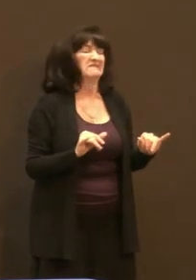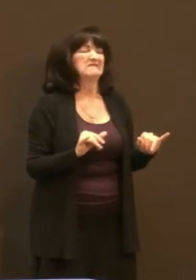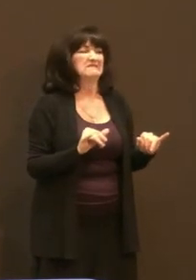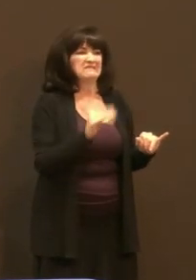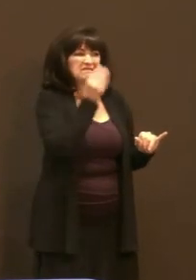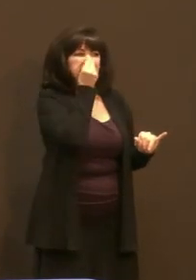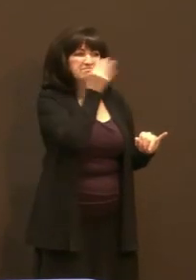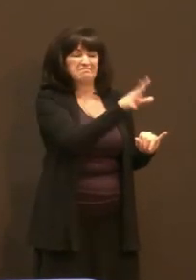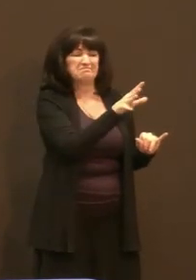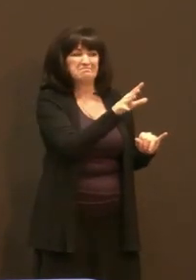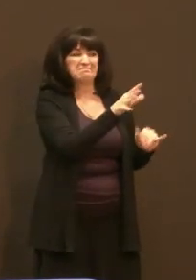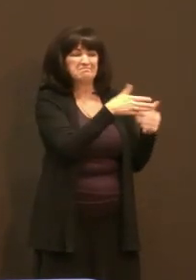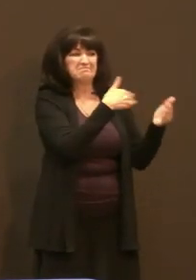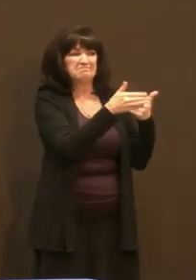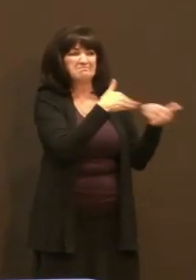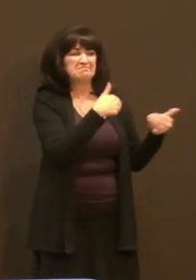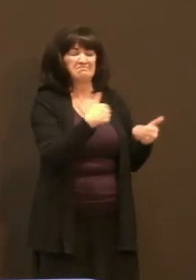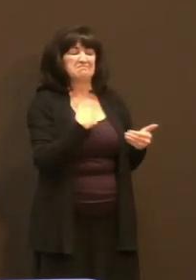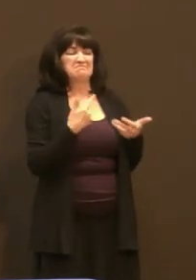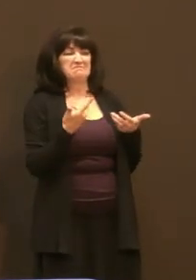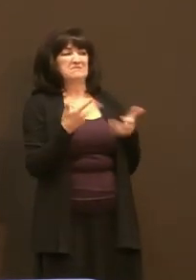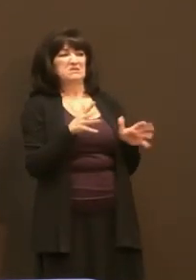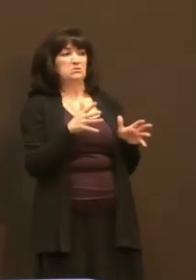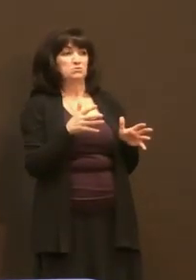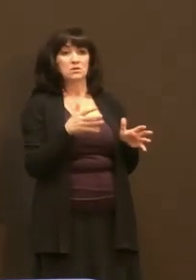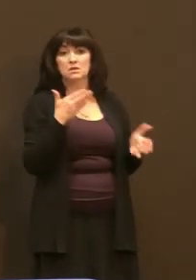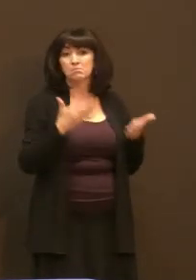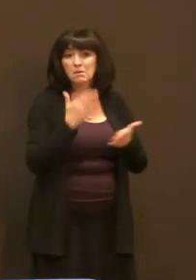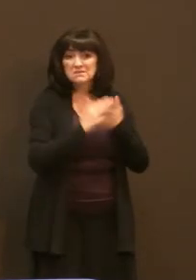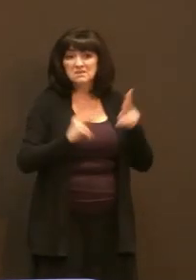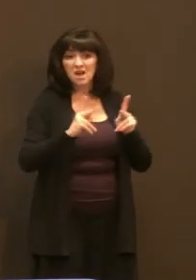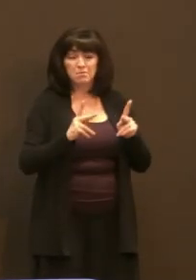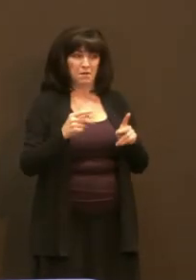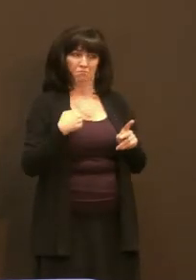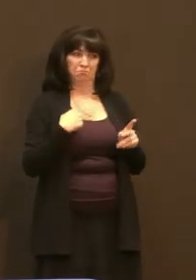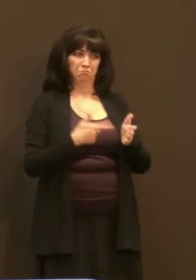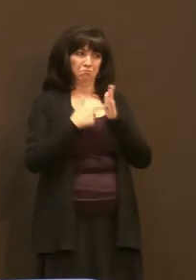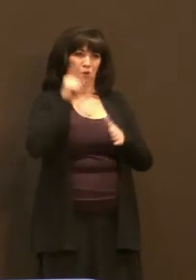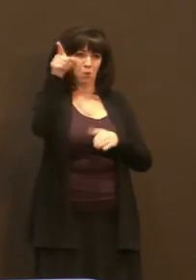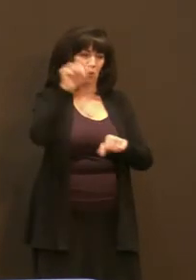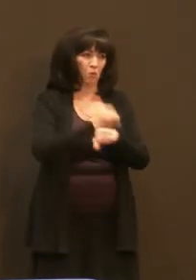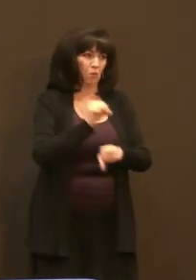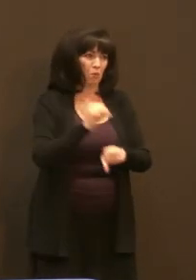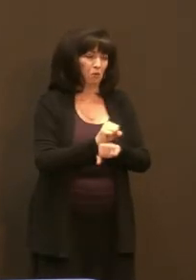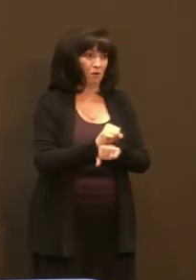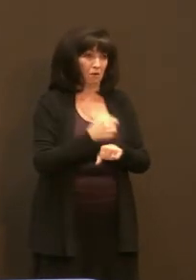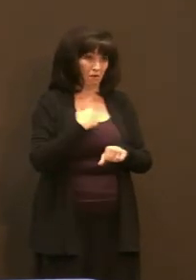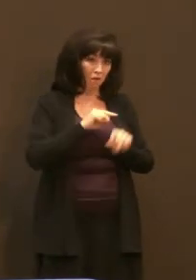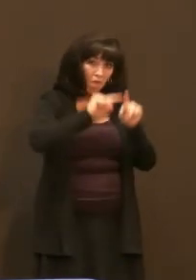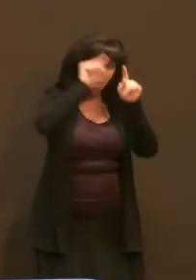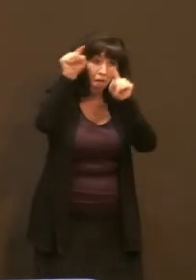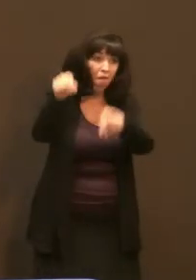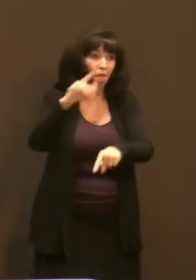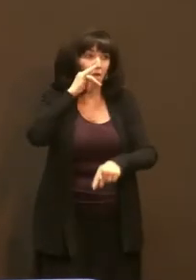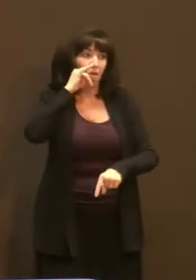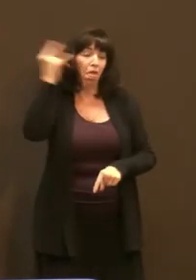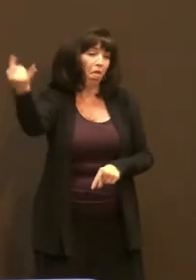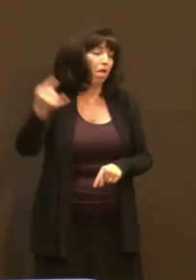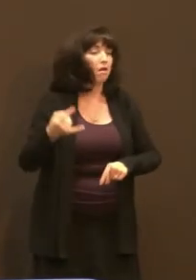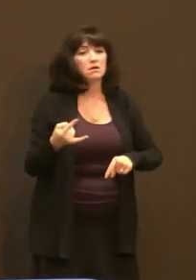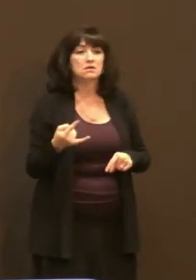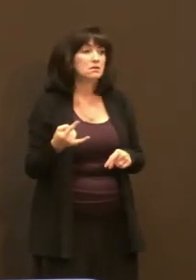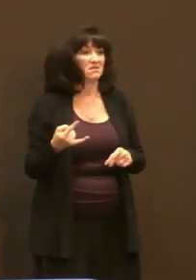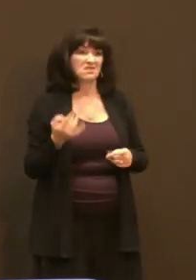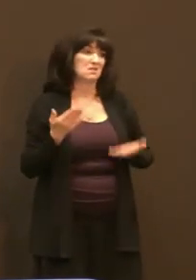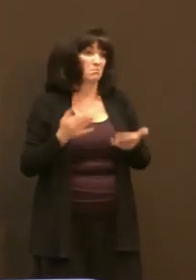essential employee. Maybe they'll take, we have a lot of people testing for fever. Maybe they'll take some Tylenol and bring their fever down